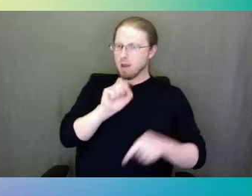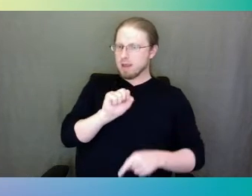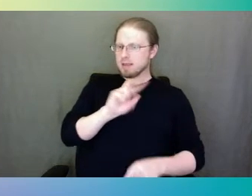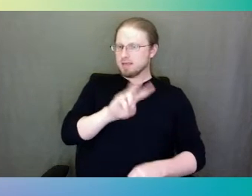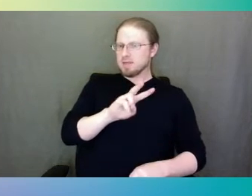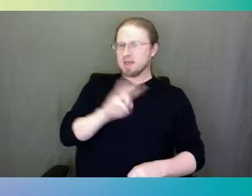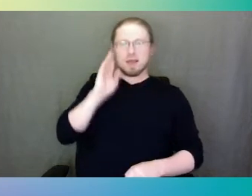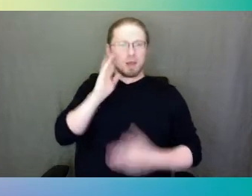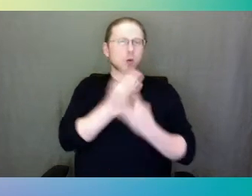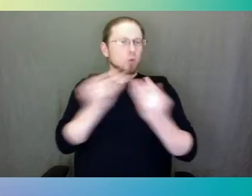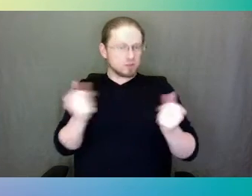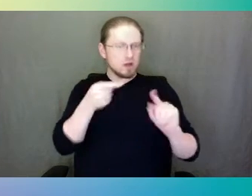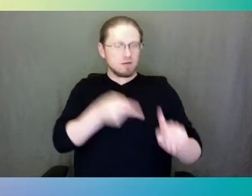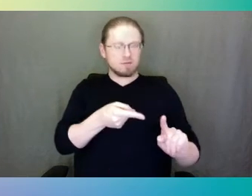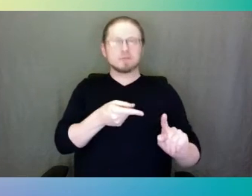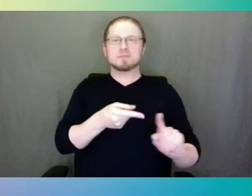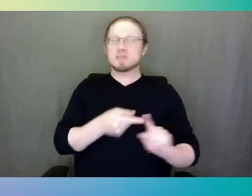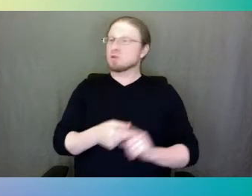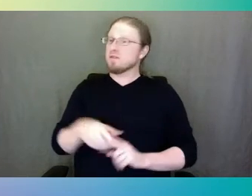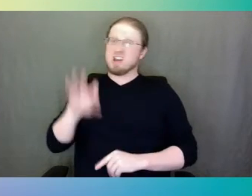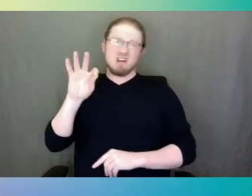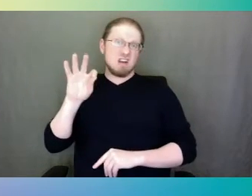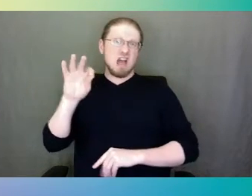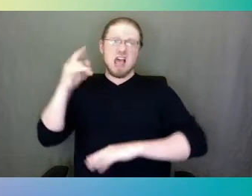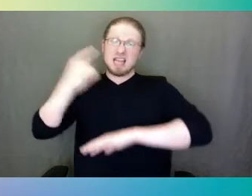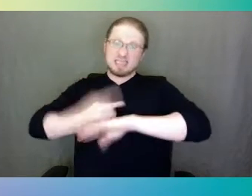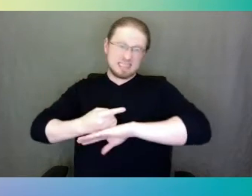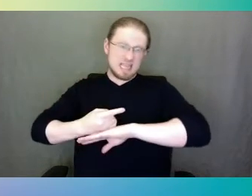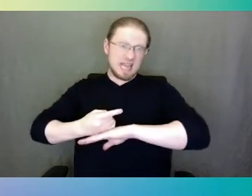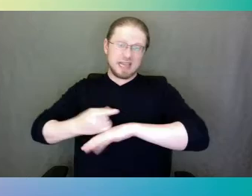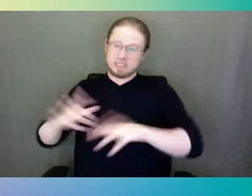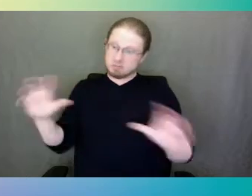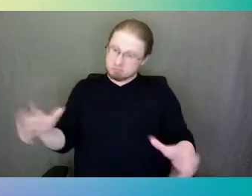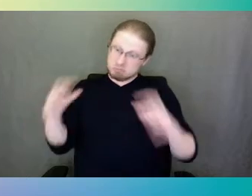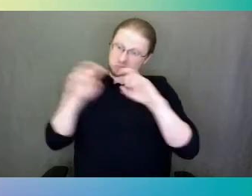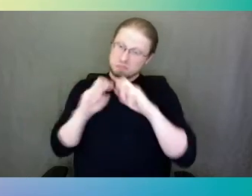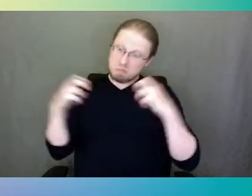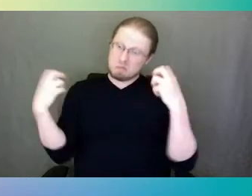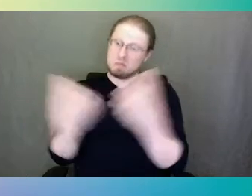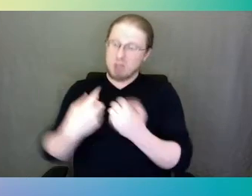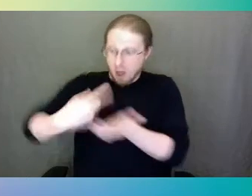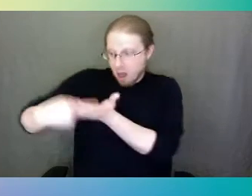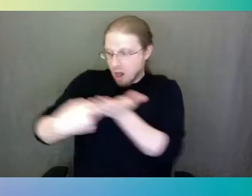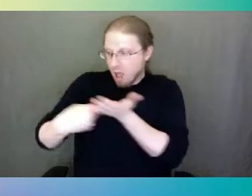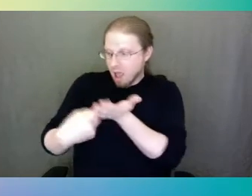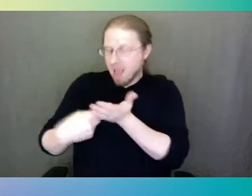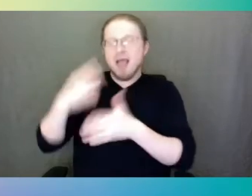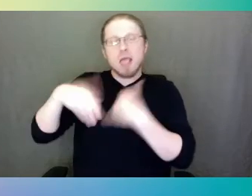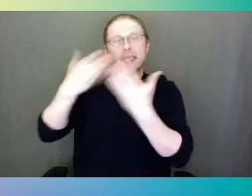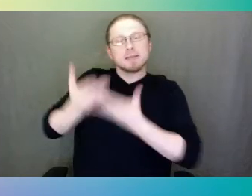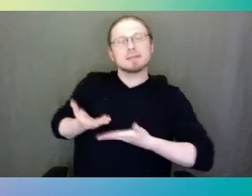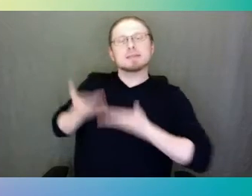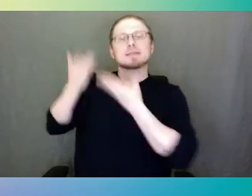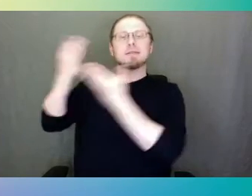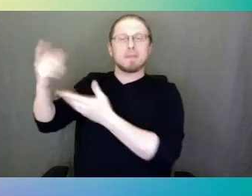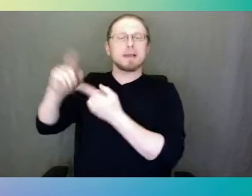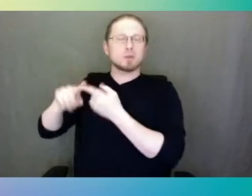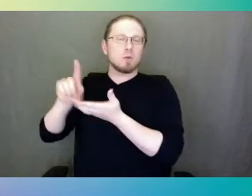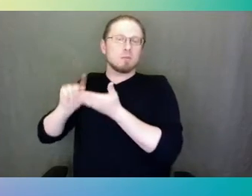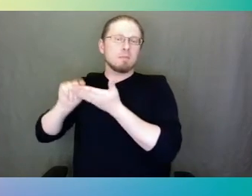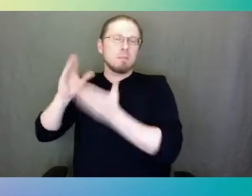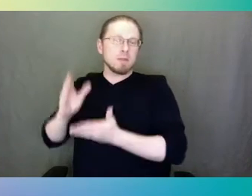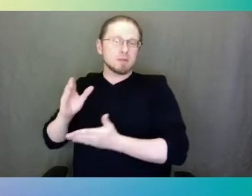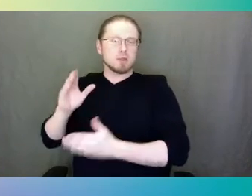them. So they sat for 9 days and resolved those. And then they submitted those changes to the publisher on September 1st, and then came